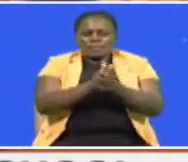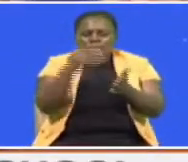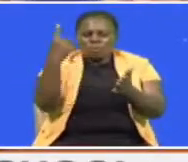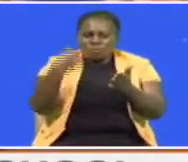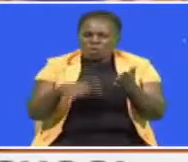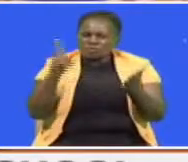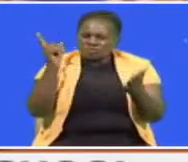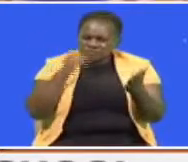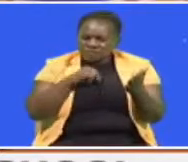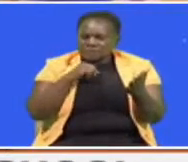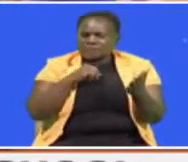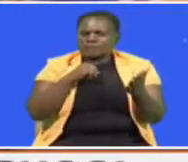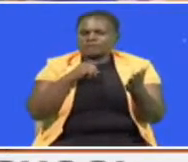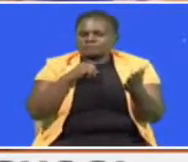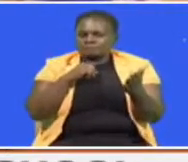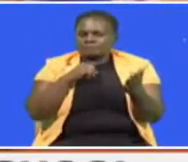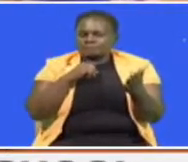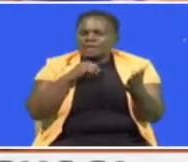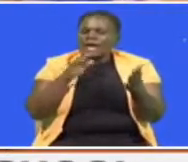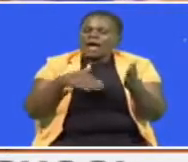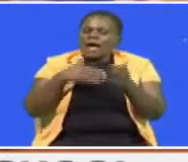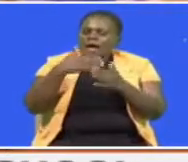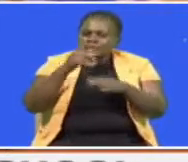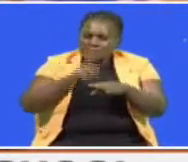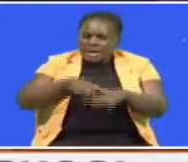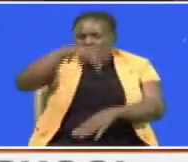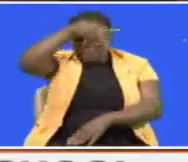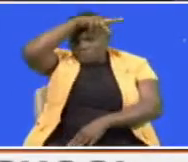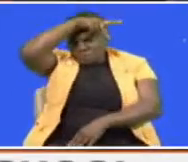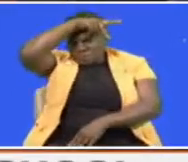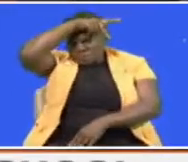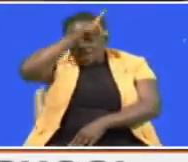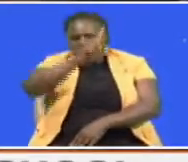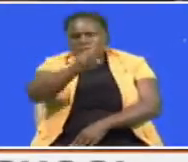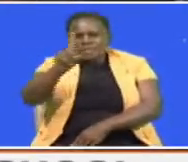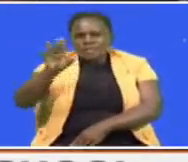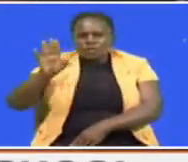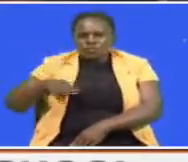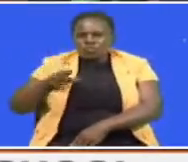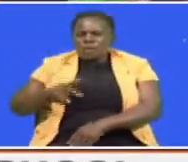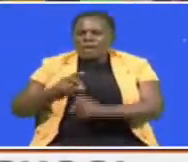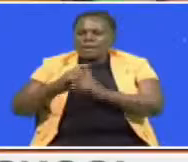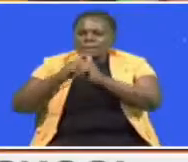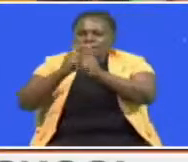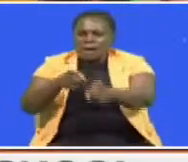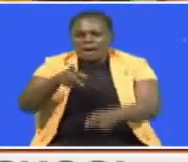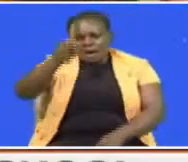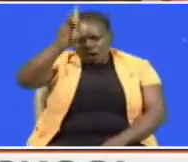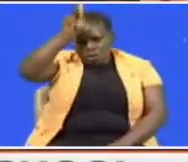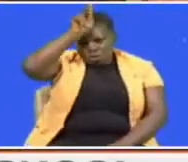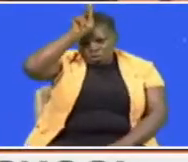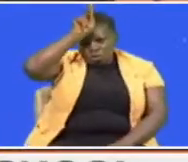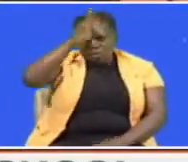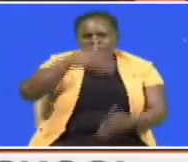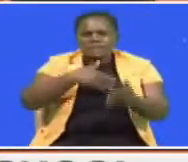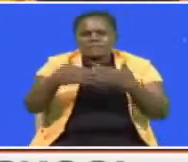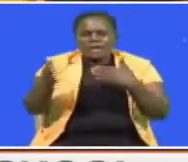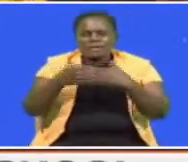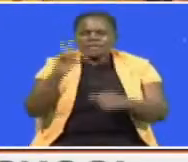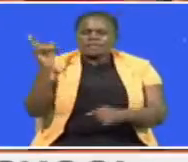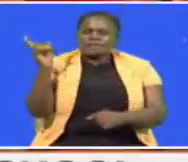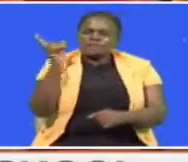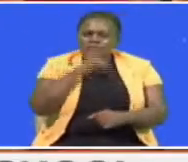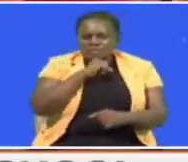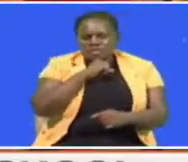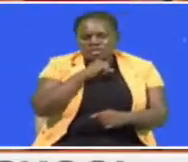to complete this program is that during graduation, every woman is given a goat as a sign of